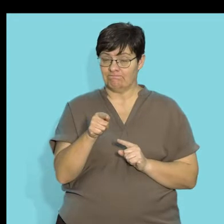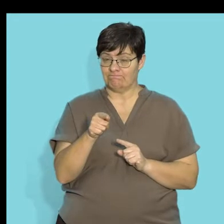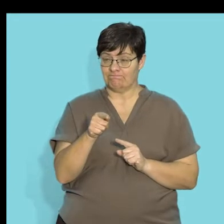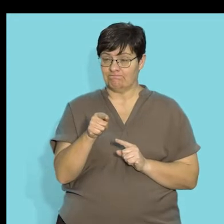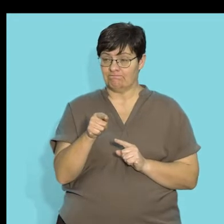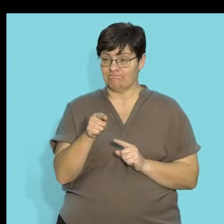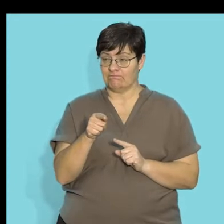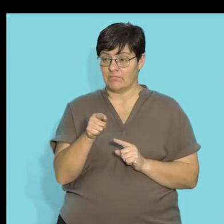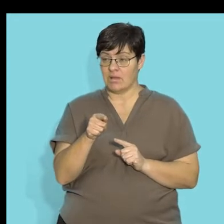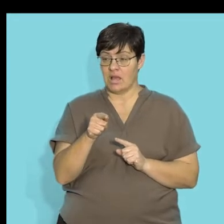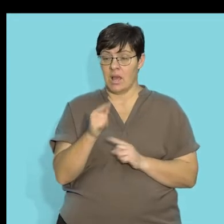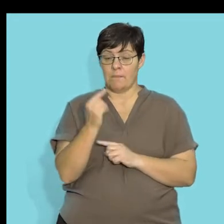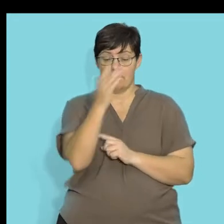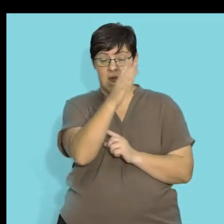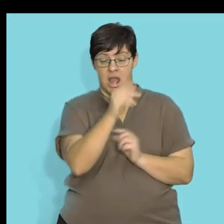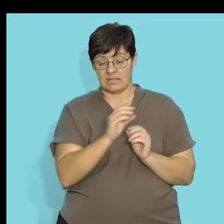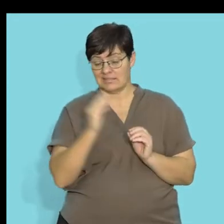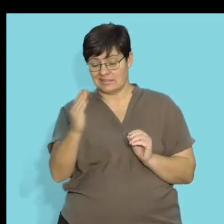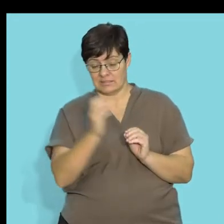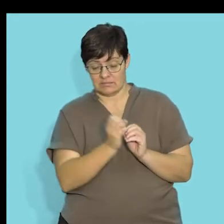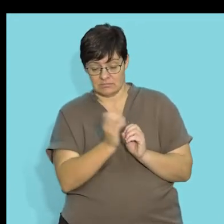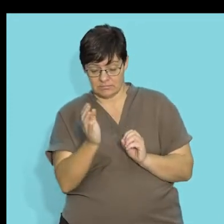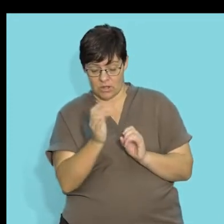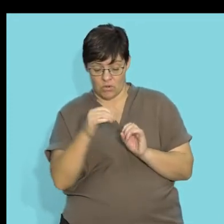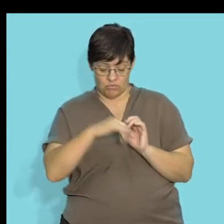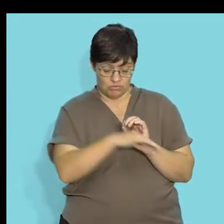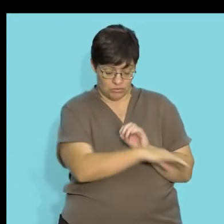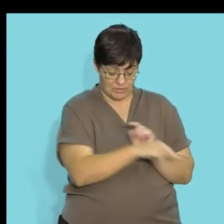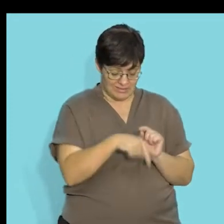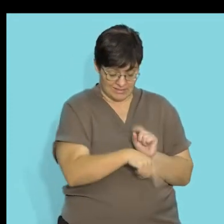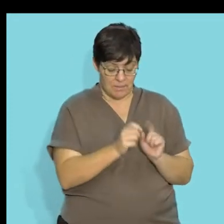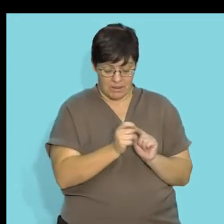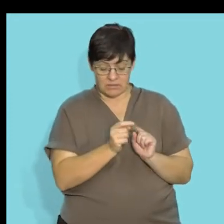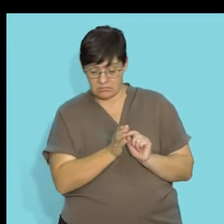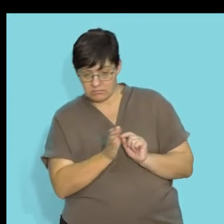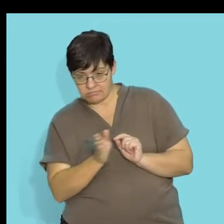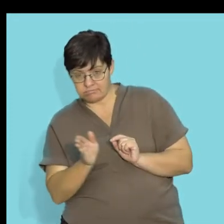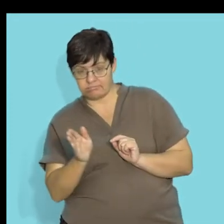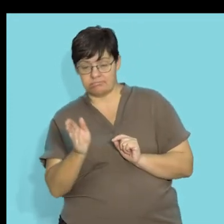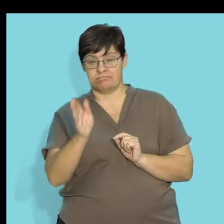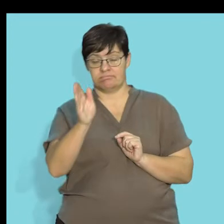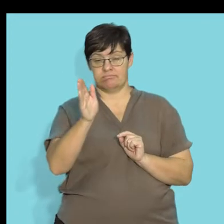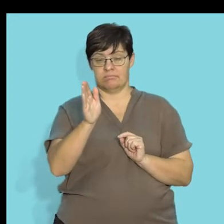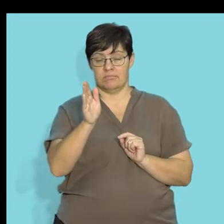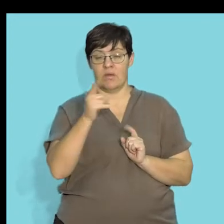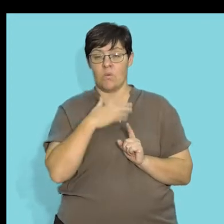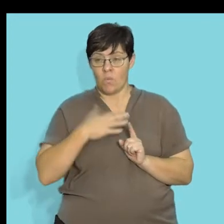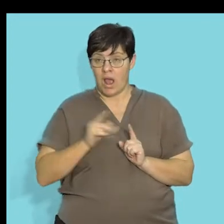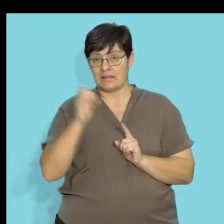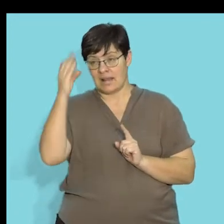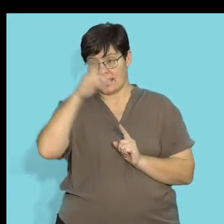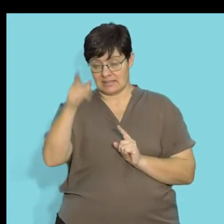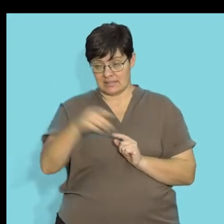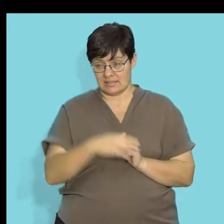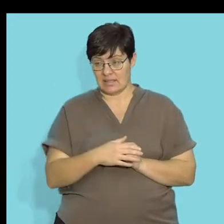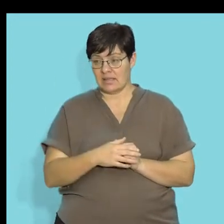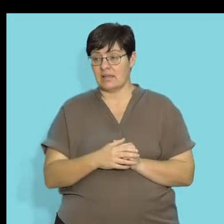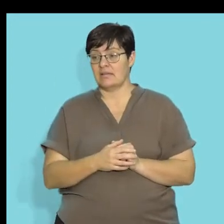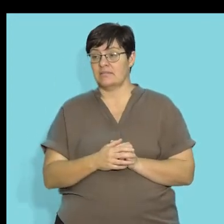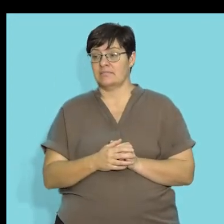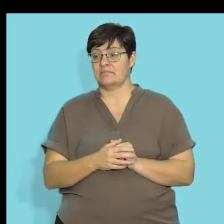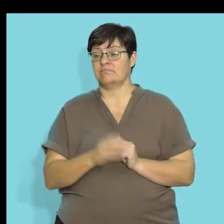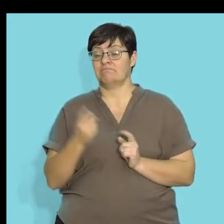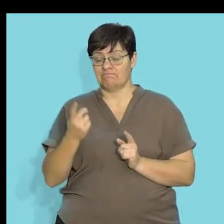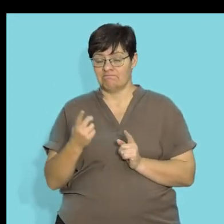auxins in the tips of the plants have moved against the direction of stimulus here, in this case light, and we'll find that